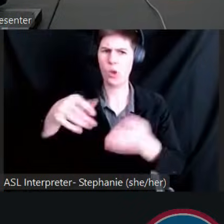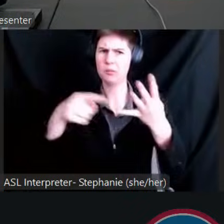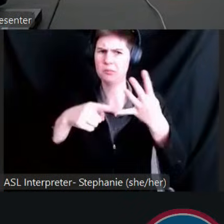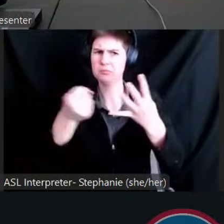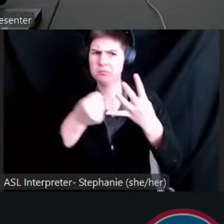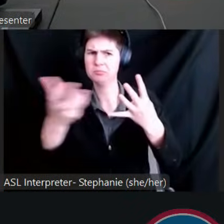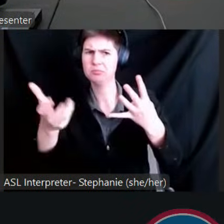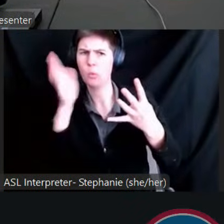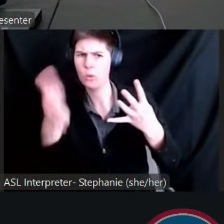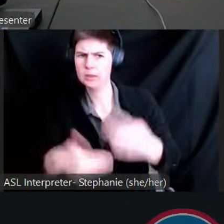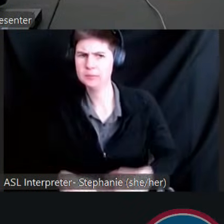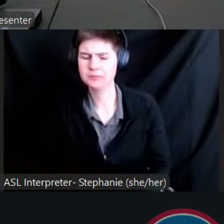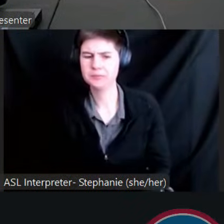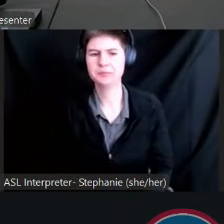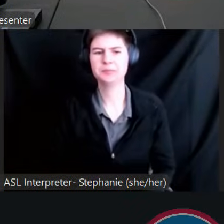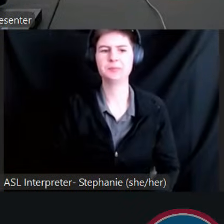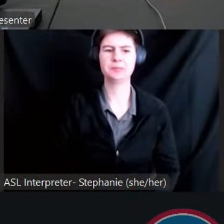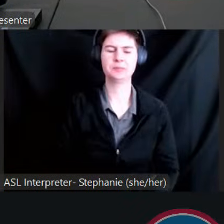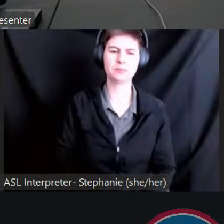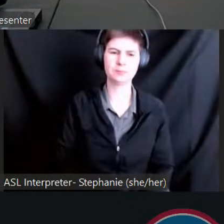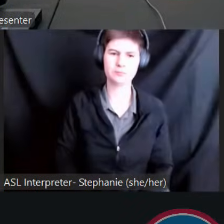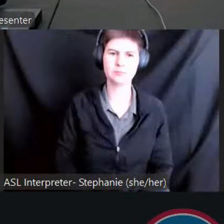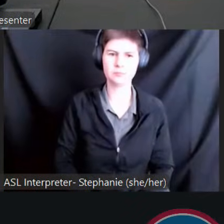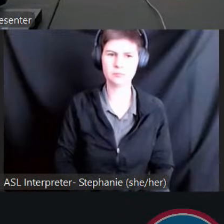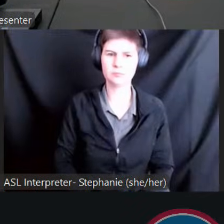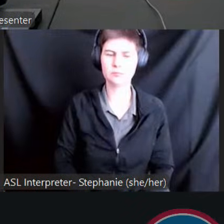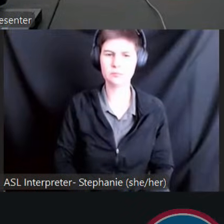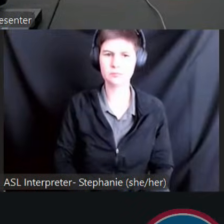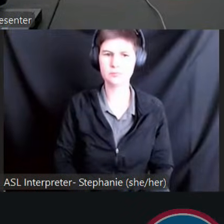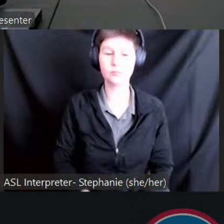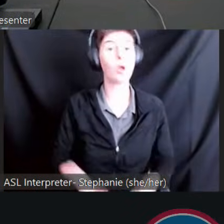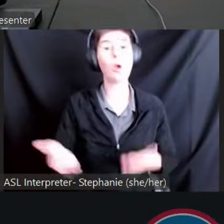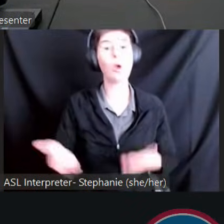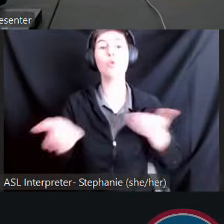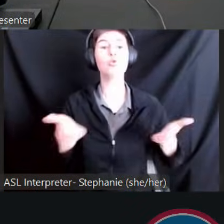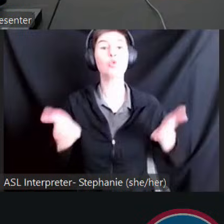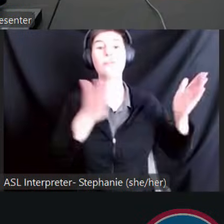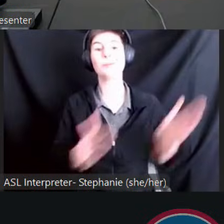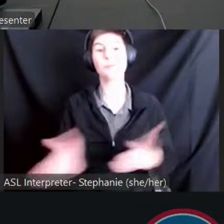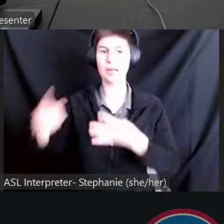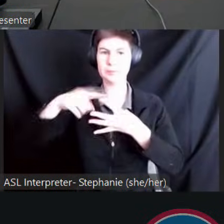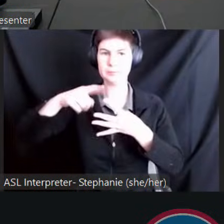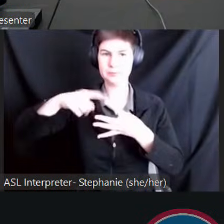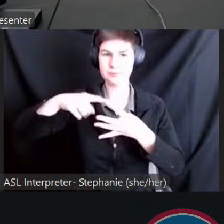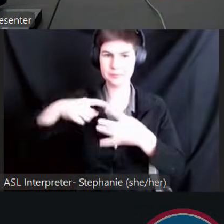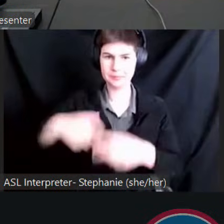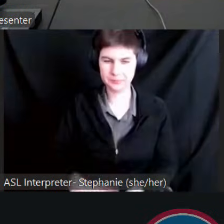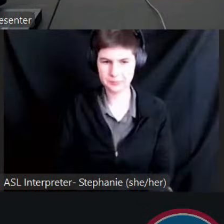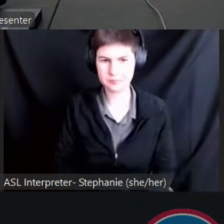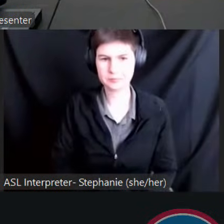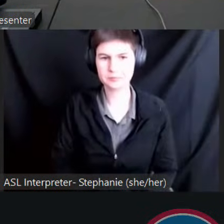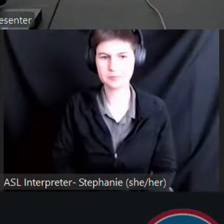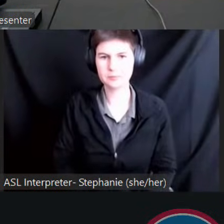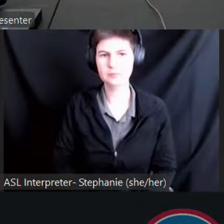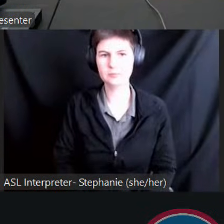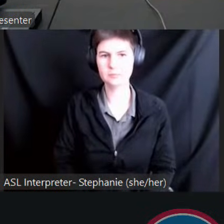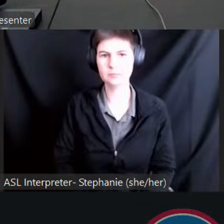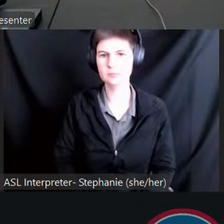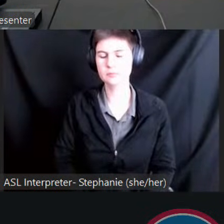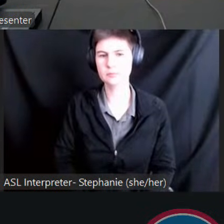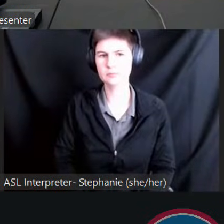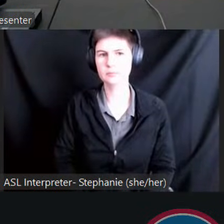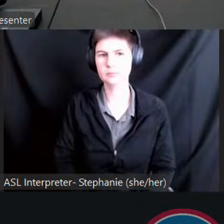up. So I'll start with the service planning efforts to further the